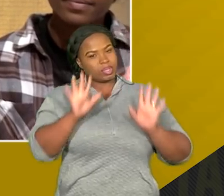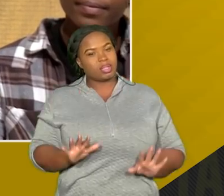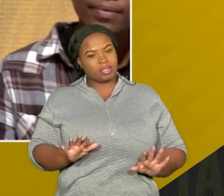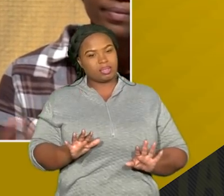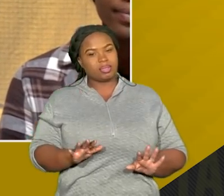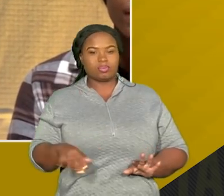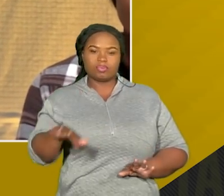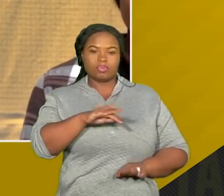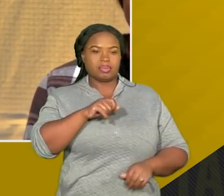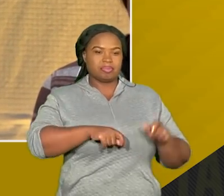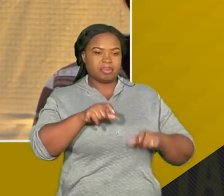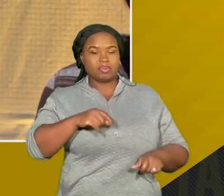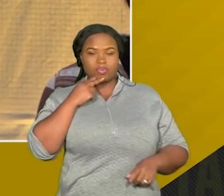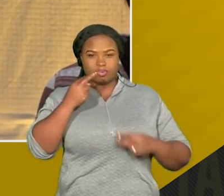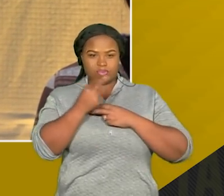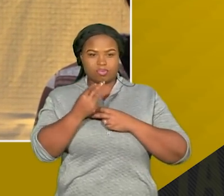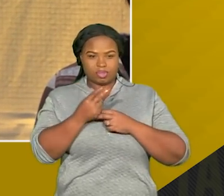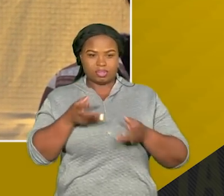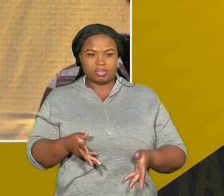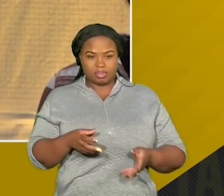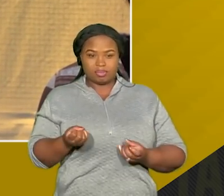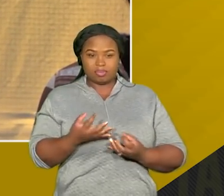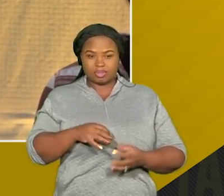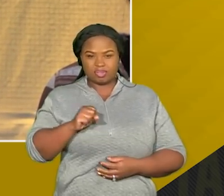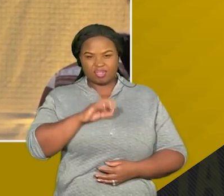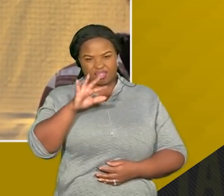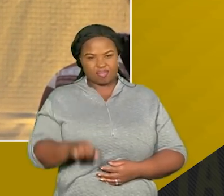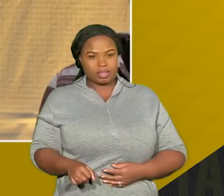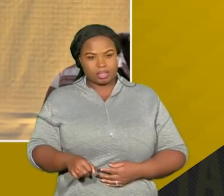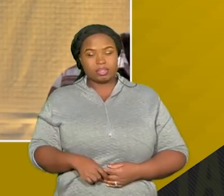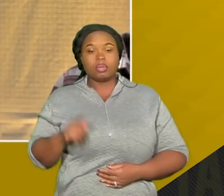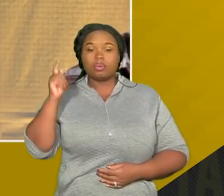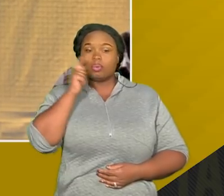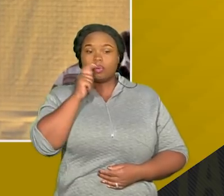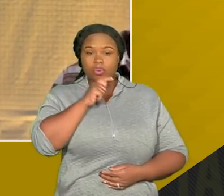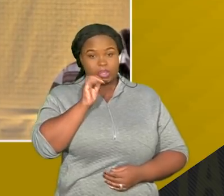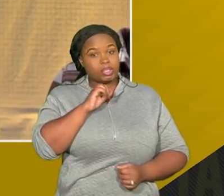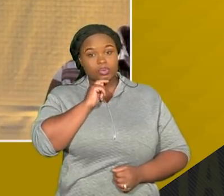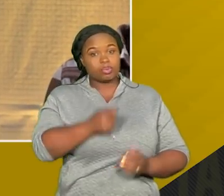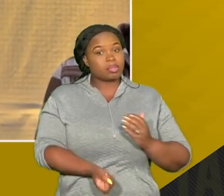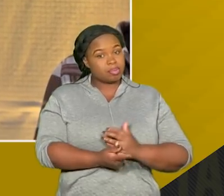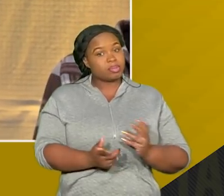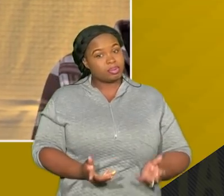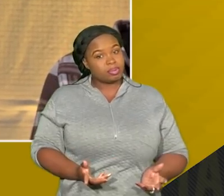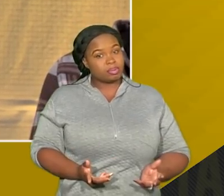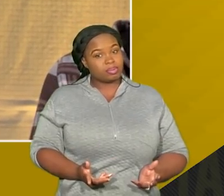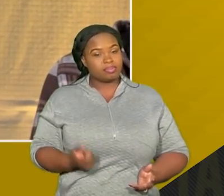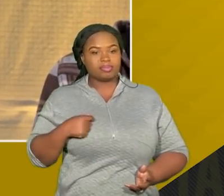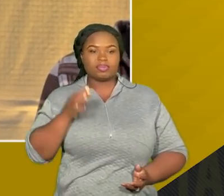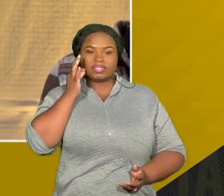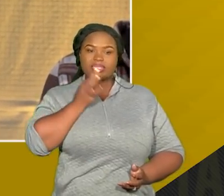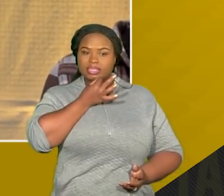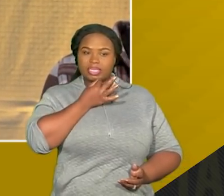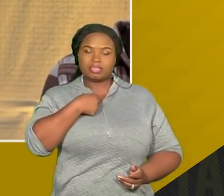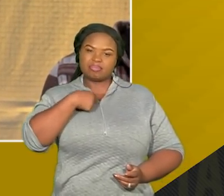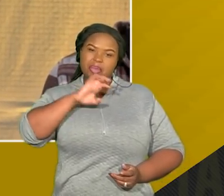you know, everyone who's watching most South Africa, witchcraft does exist. I'm saying this from a